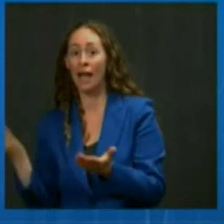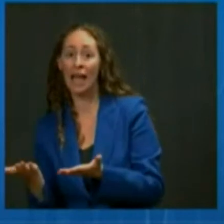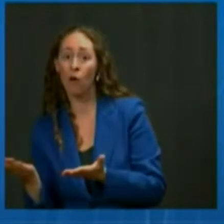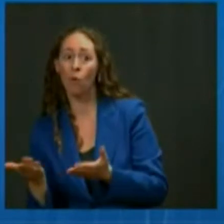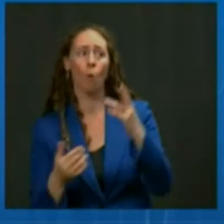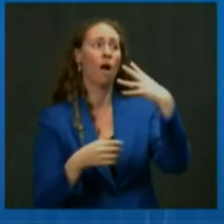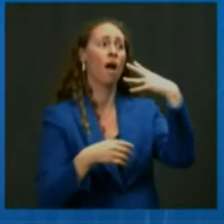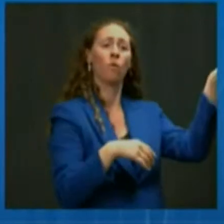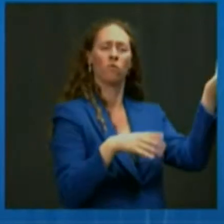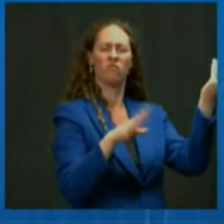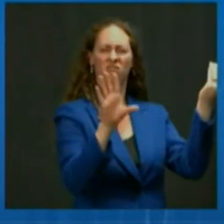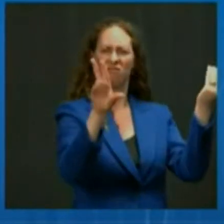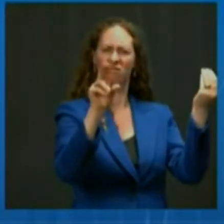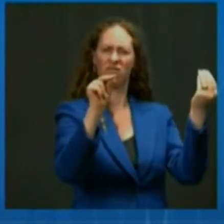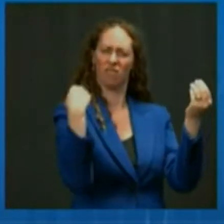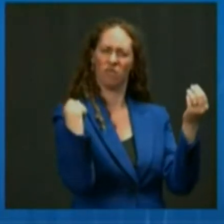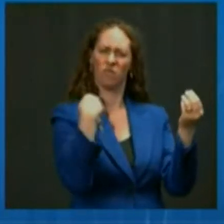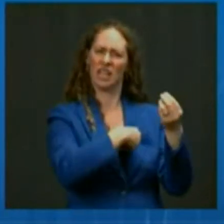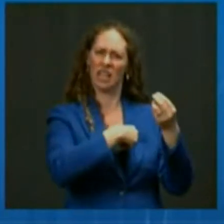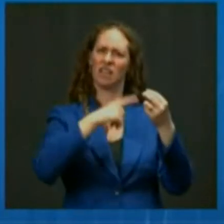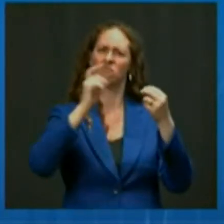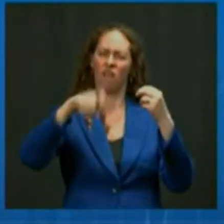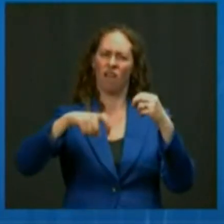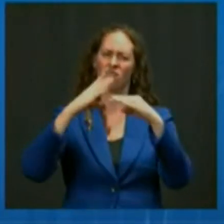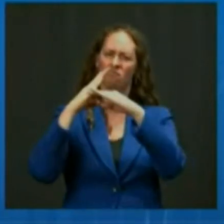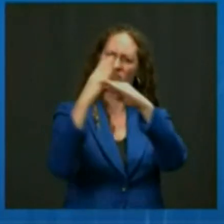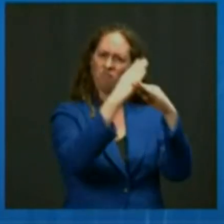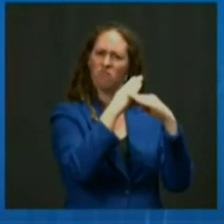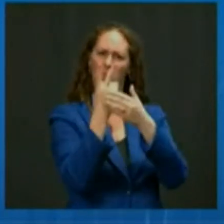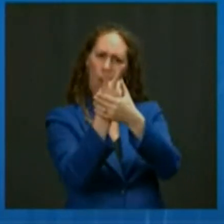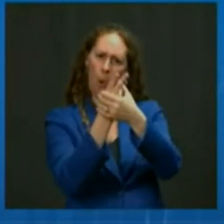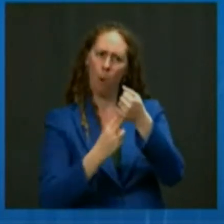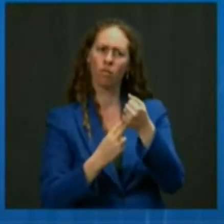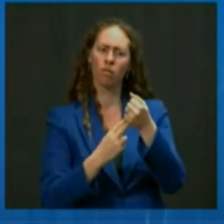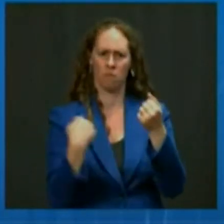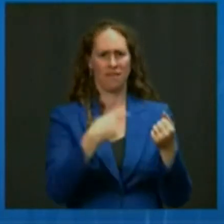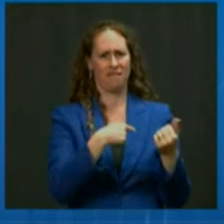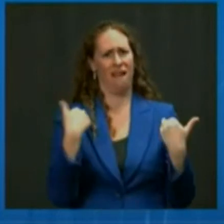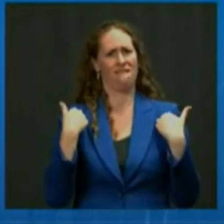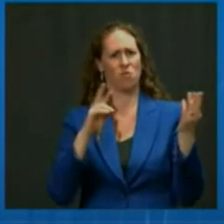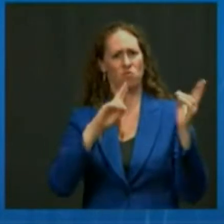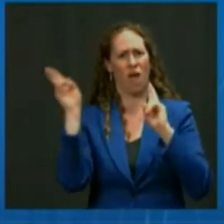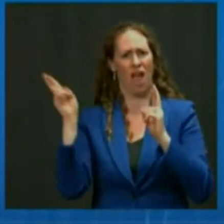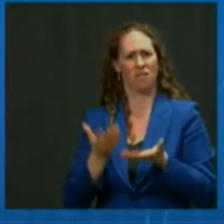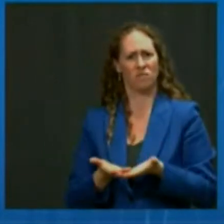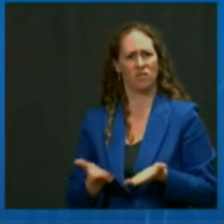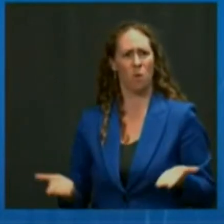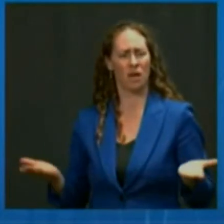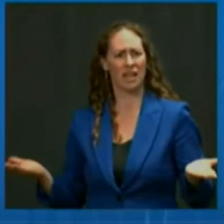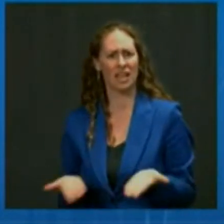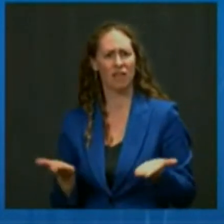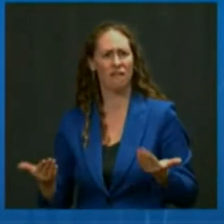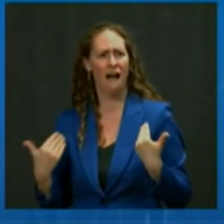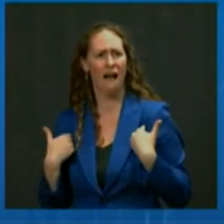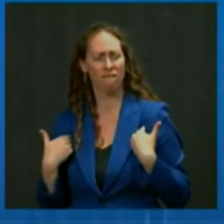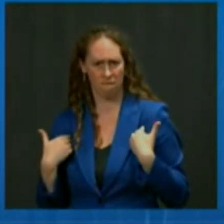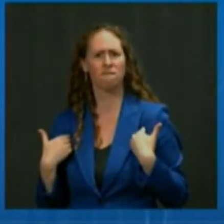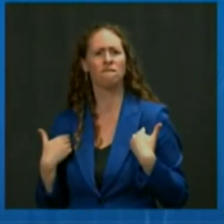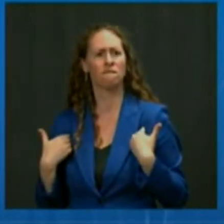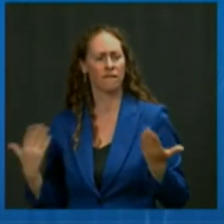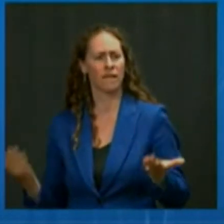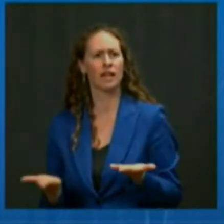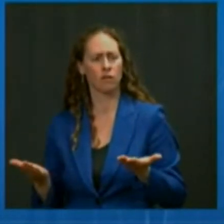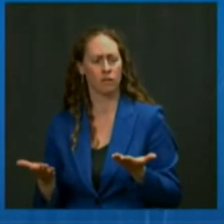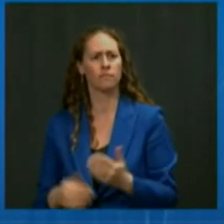protect people here at home while recognizing that tamping down the pandemic across the world and getting people vaccinated is going to be